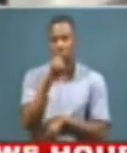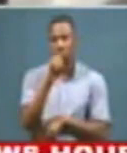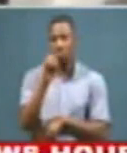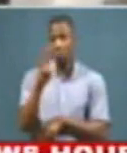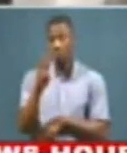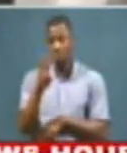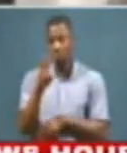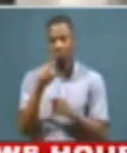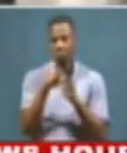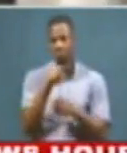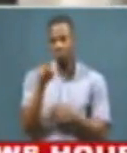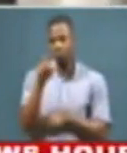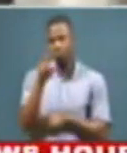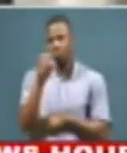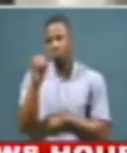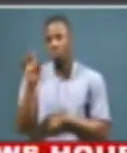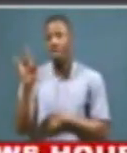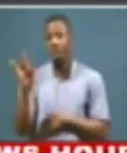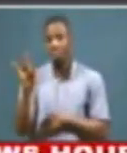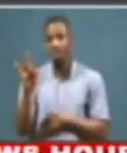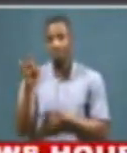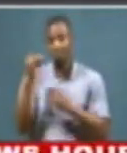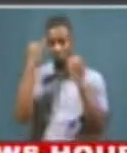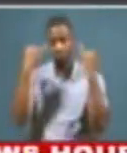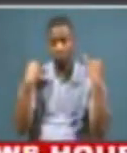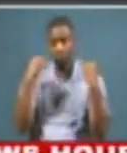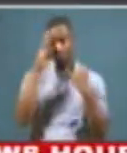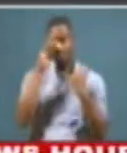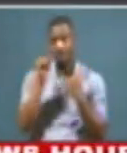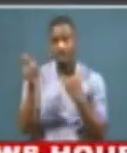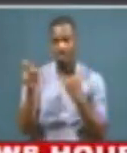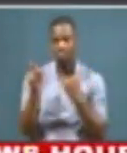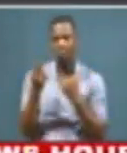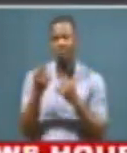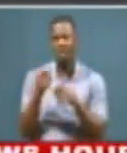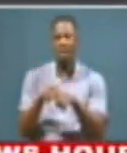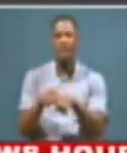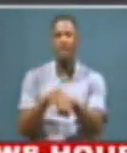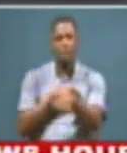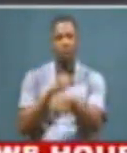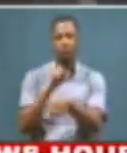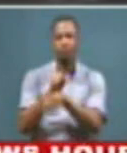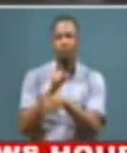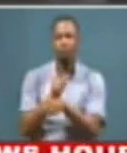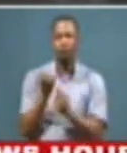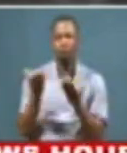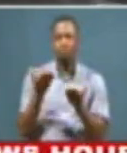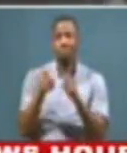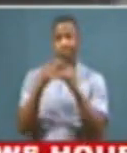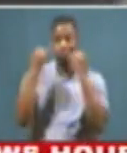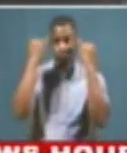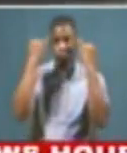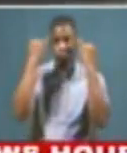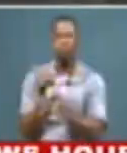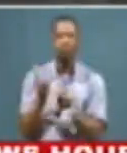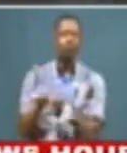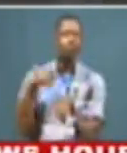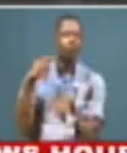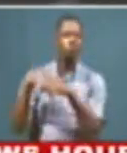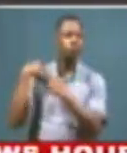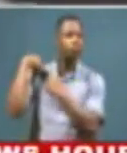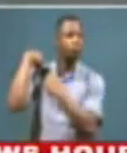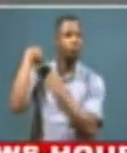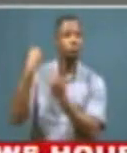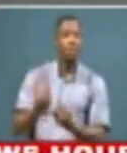2004 to 2008. Justice Anin Yeboah is one of the longest serving justices of the Supreme Court.